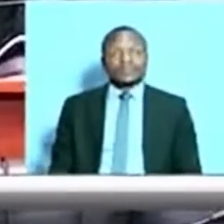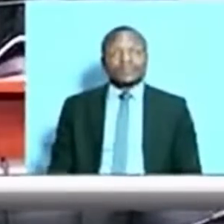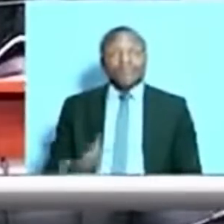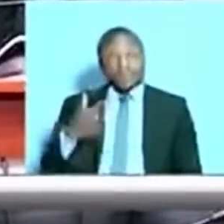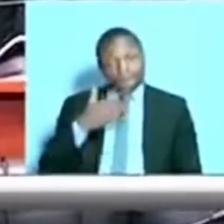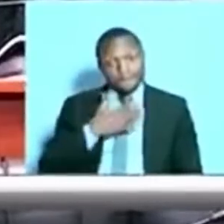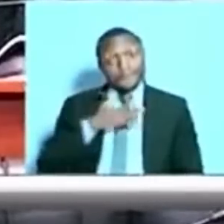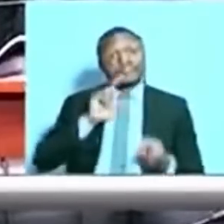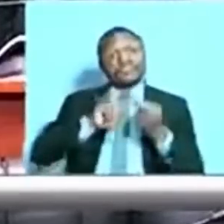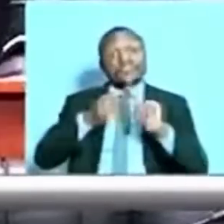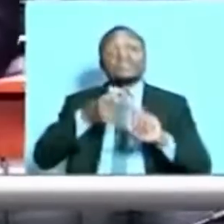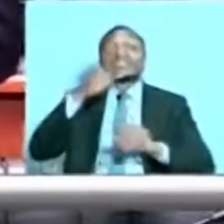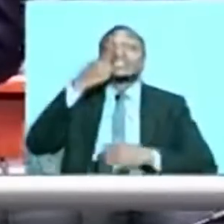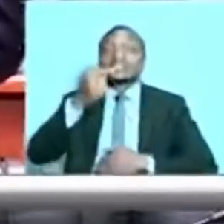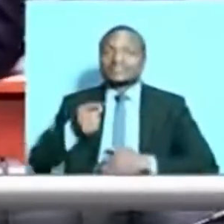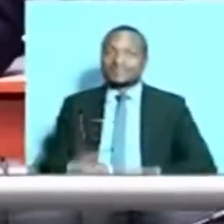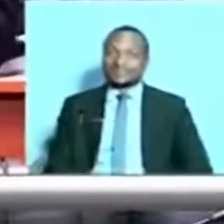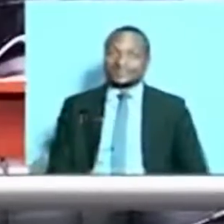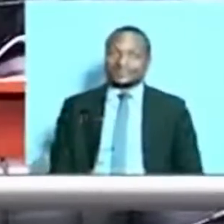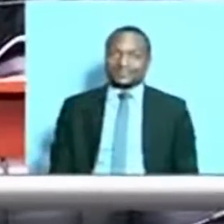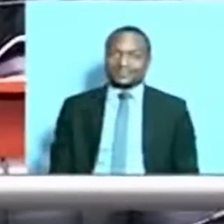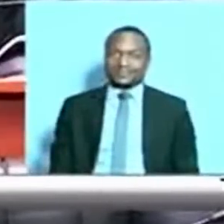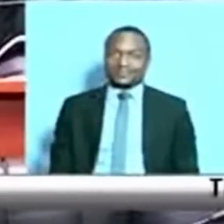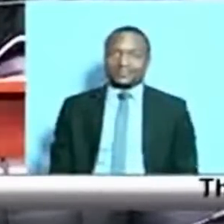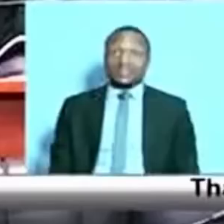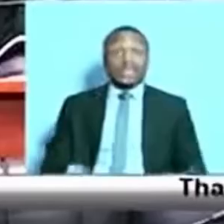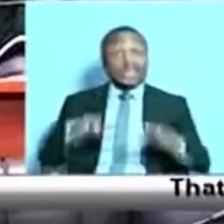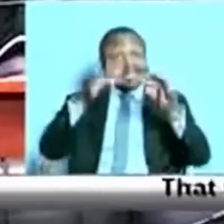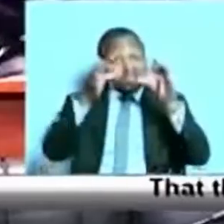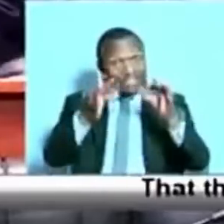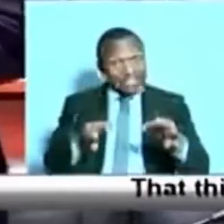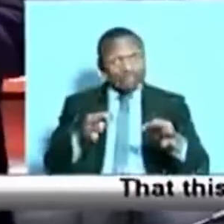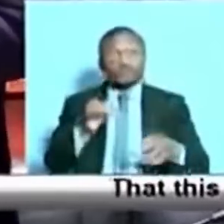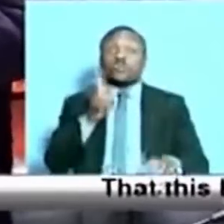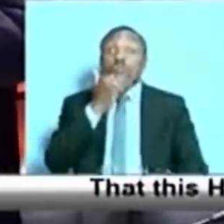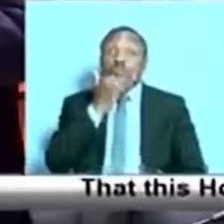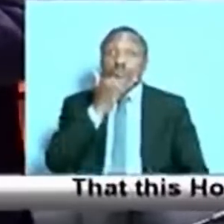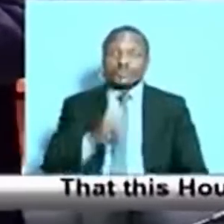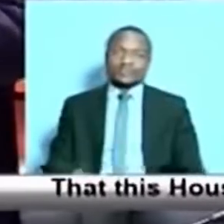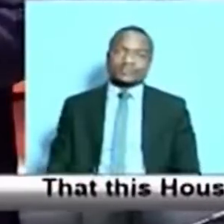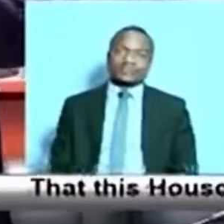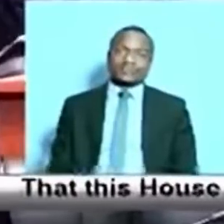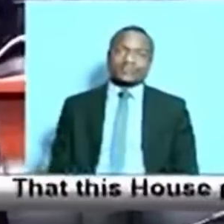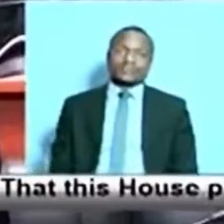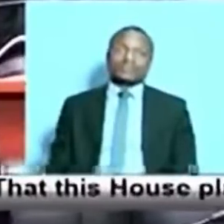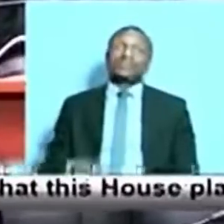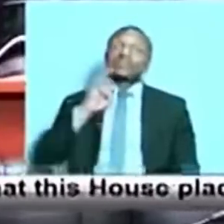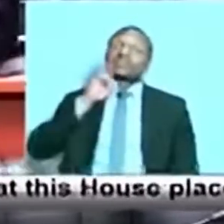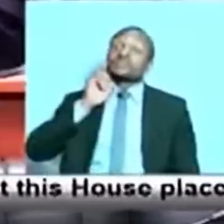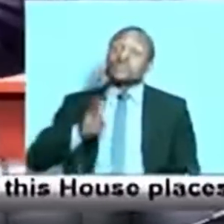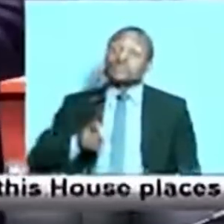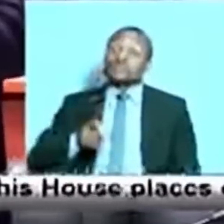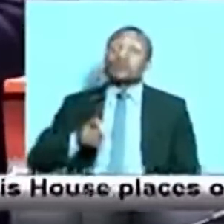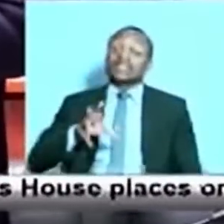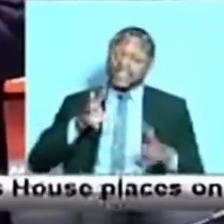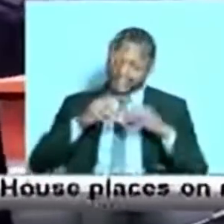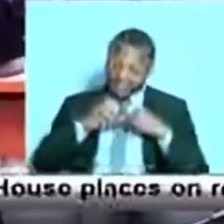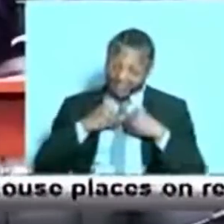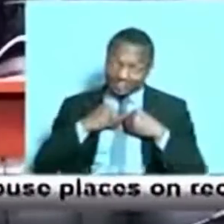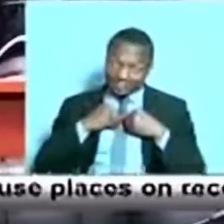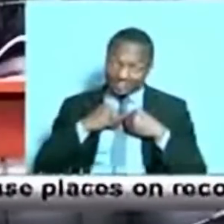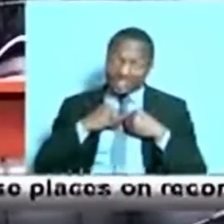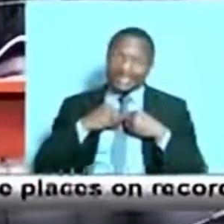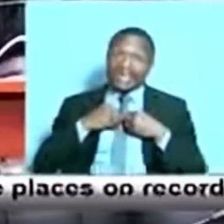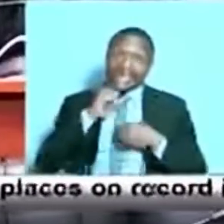my colleague mentioned that if you err, you must admit